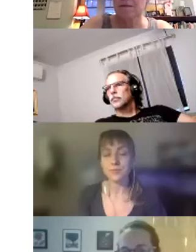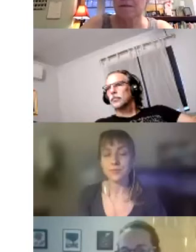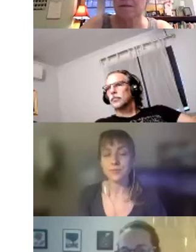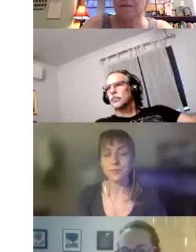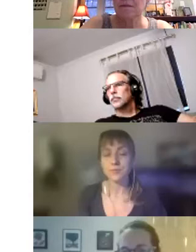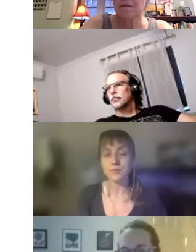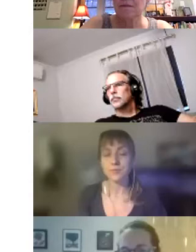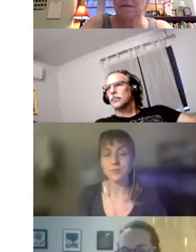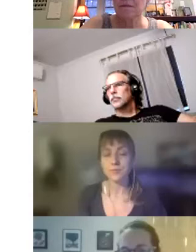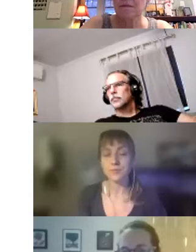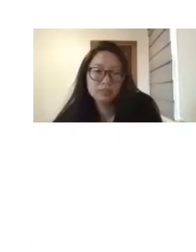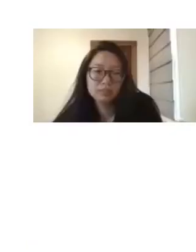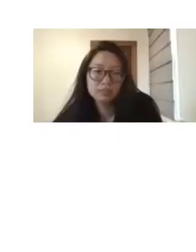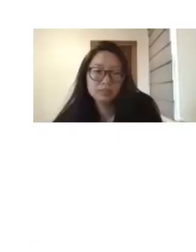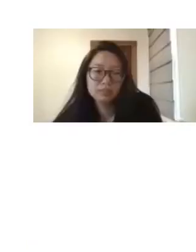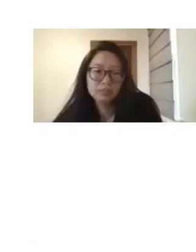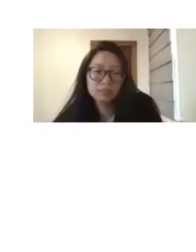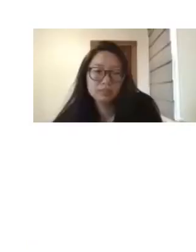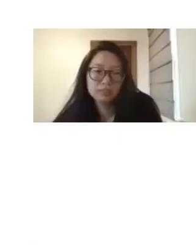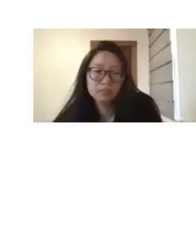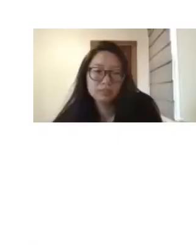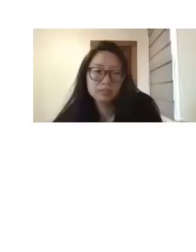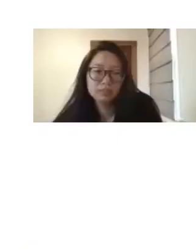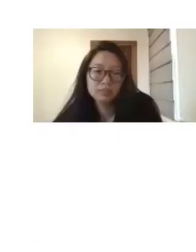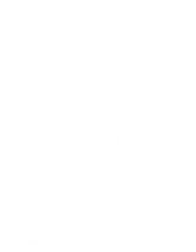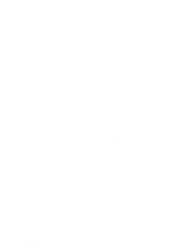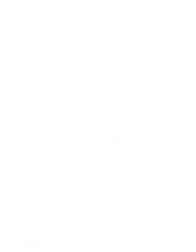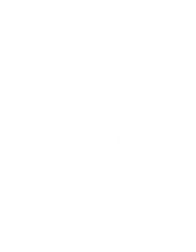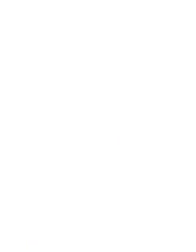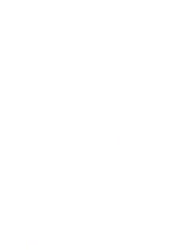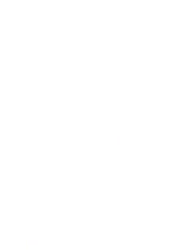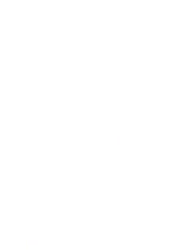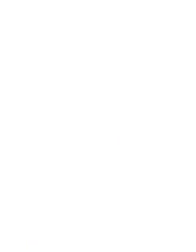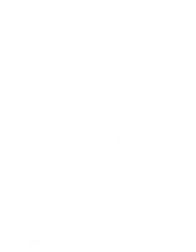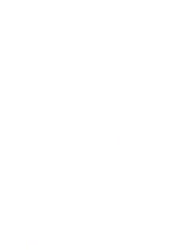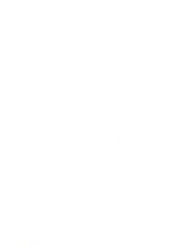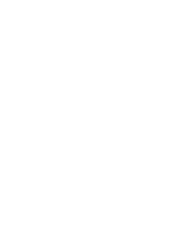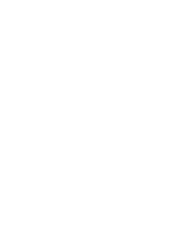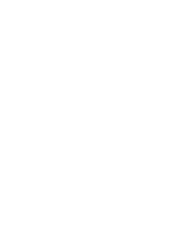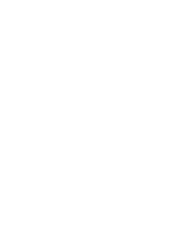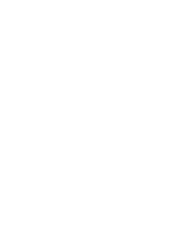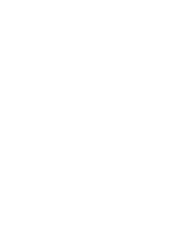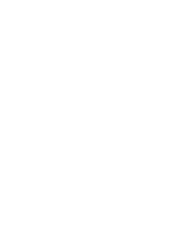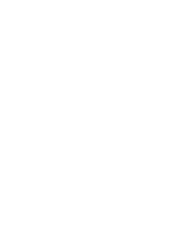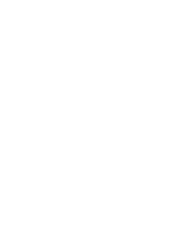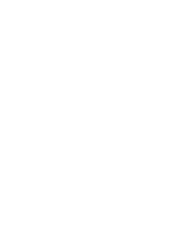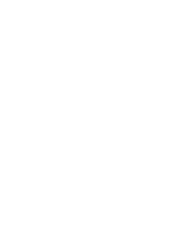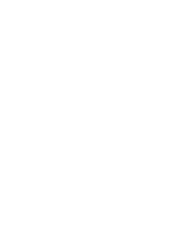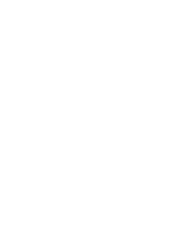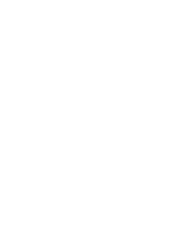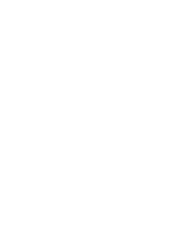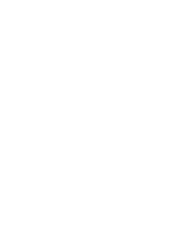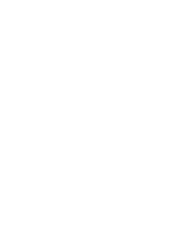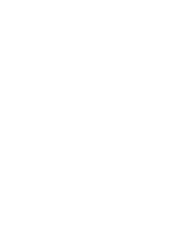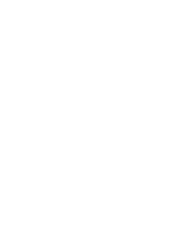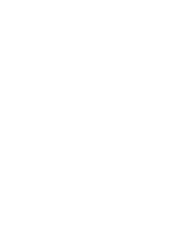one go through that. So we believe that this is accomplishable. We believe that this is something that can be done. We do it by reducing speeds. We do it by